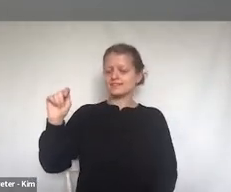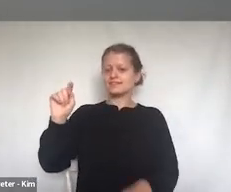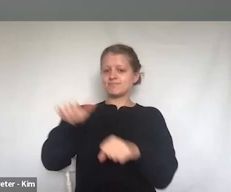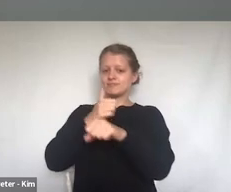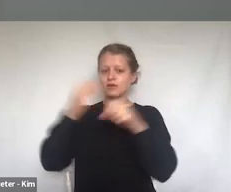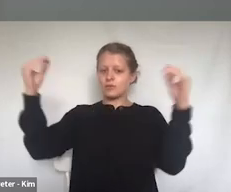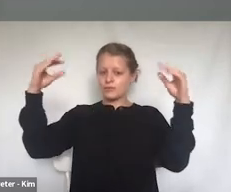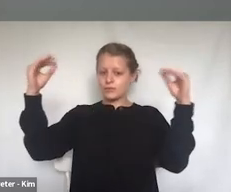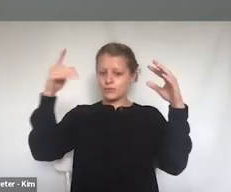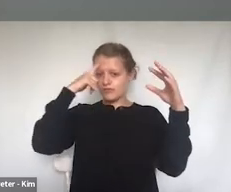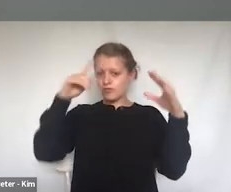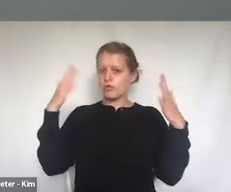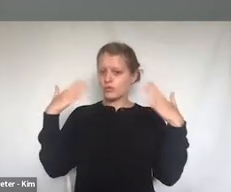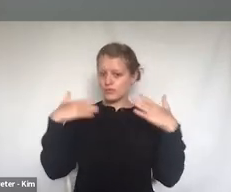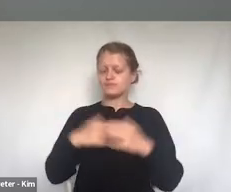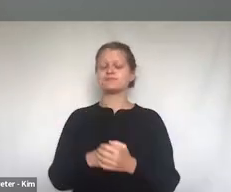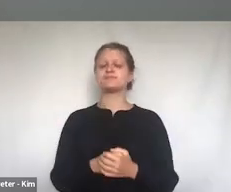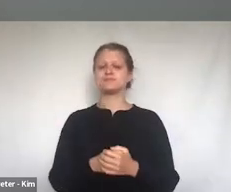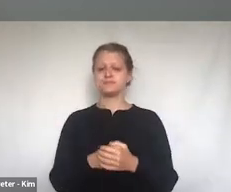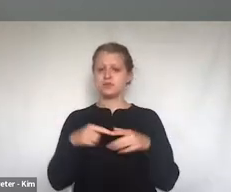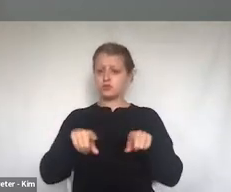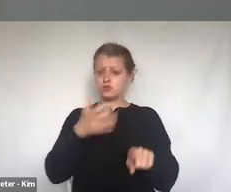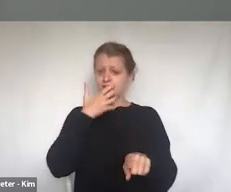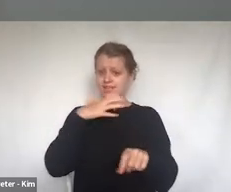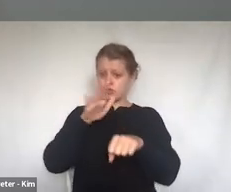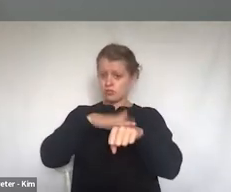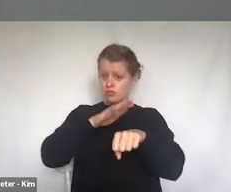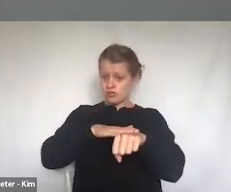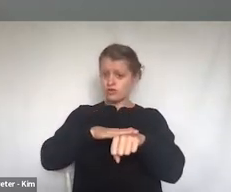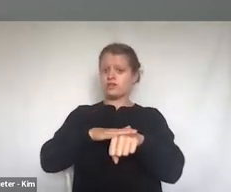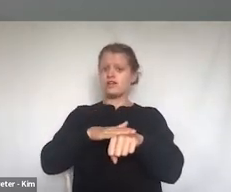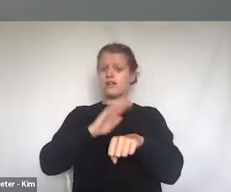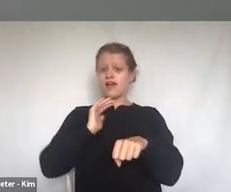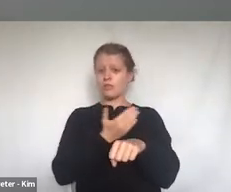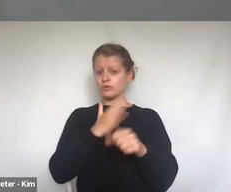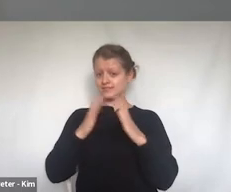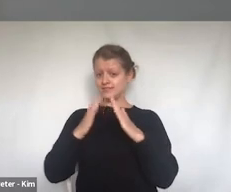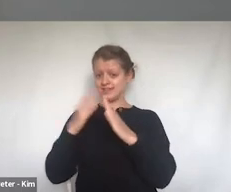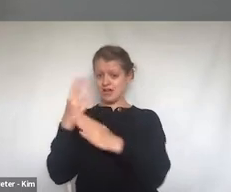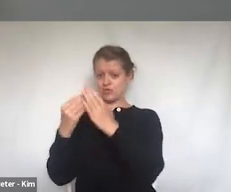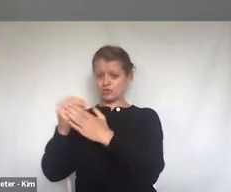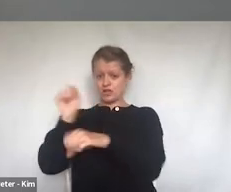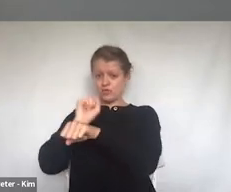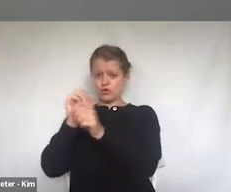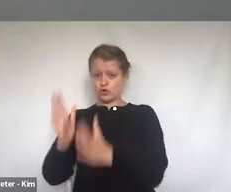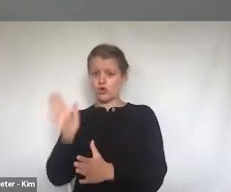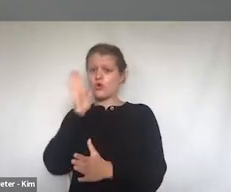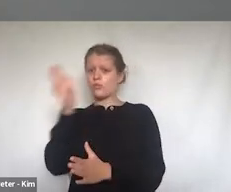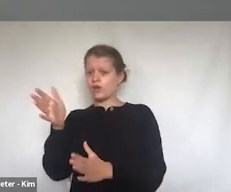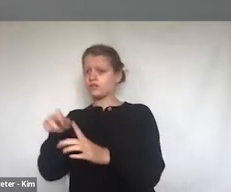And then during heat warnings, we have all of our city outdoor workers doing checks